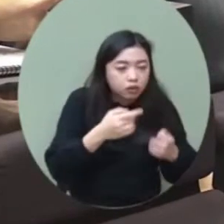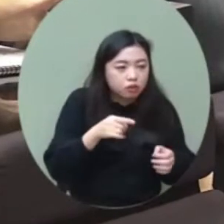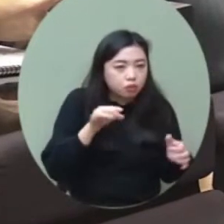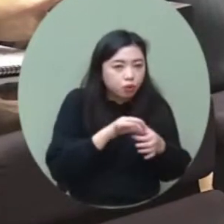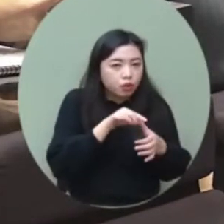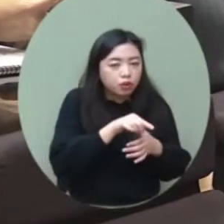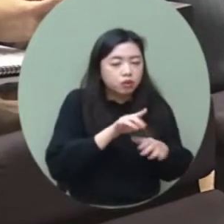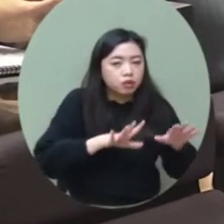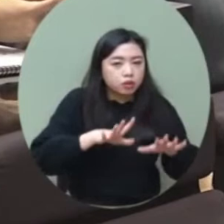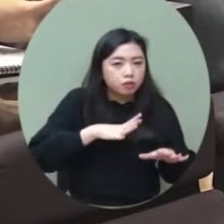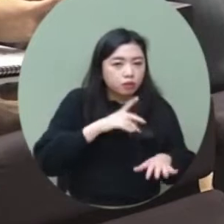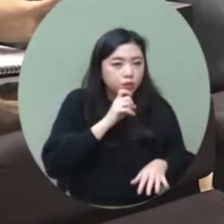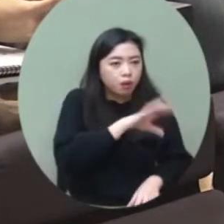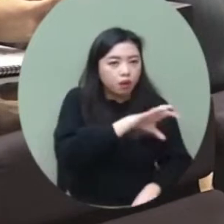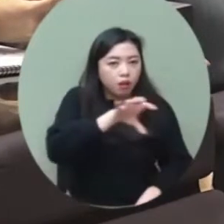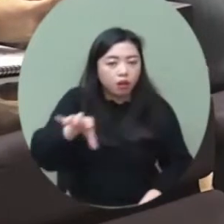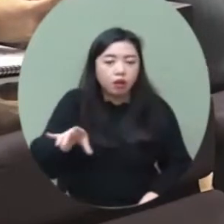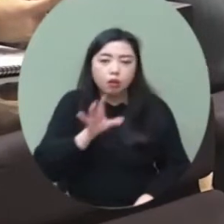to hospital,